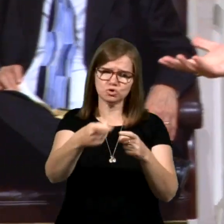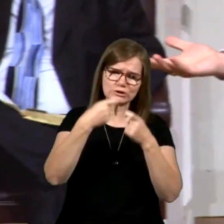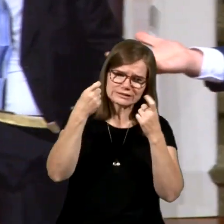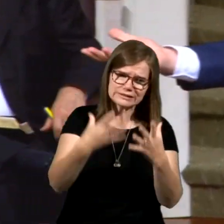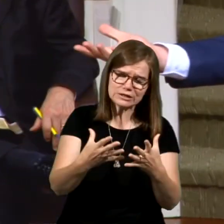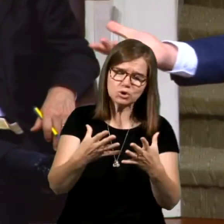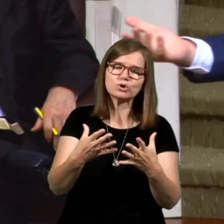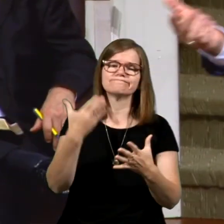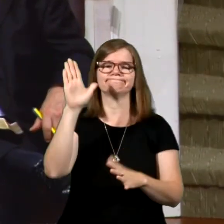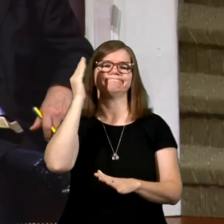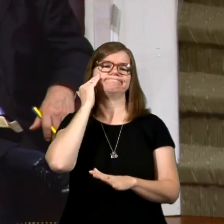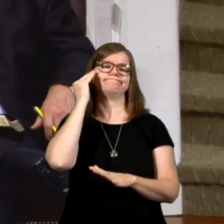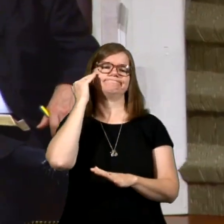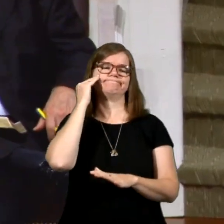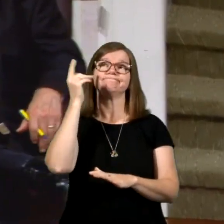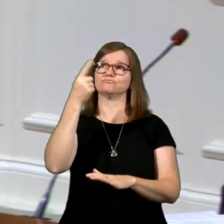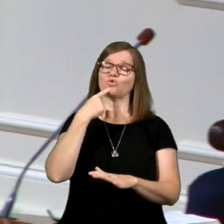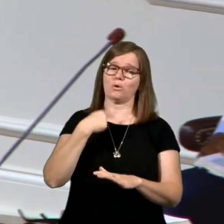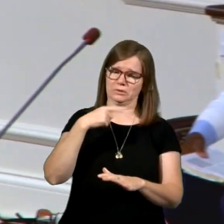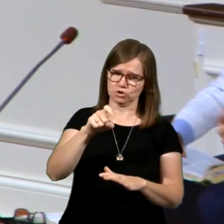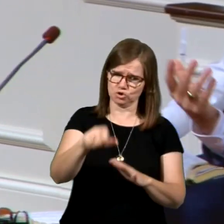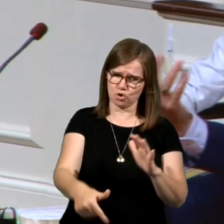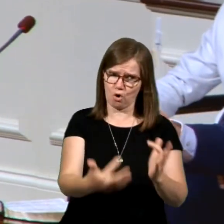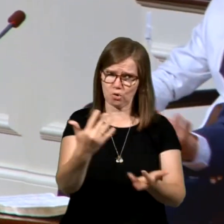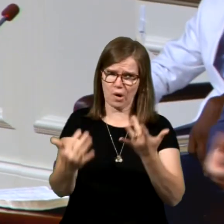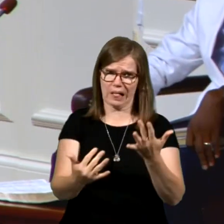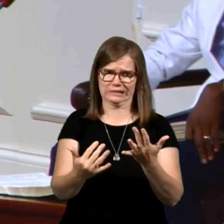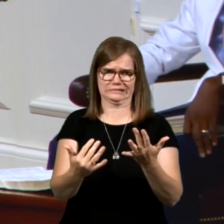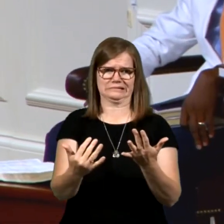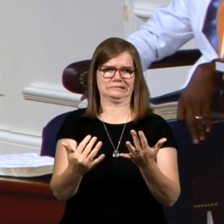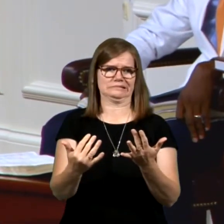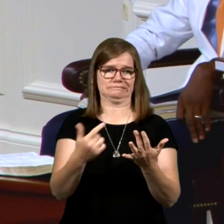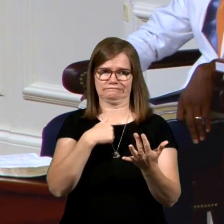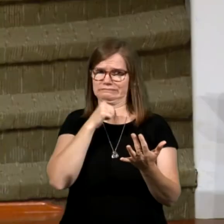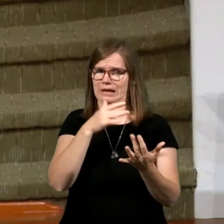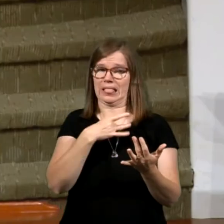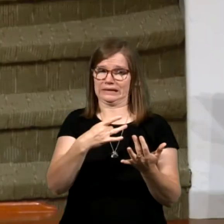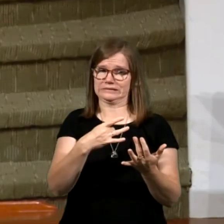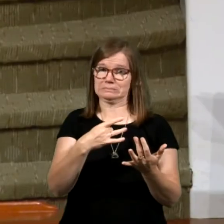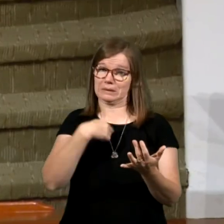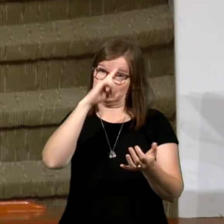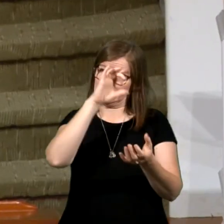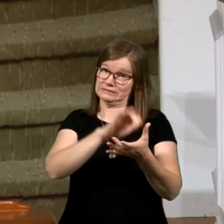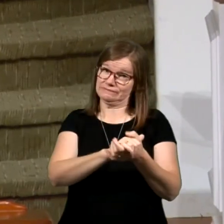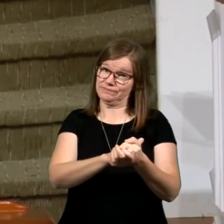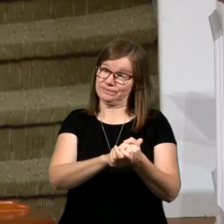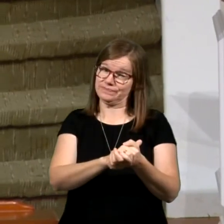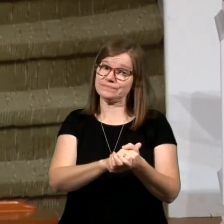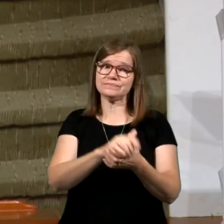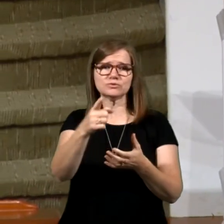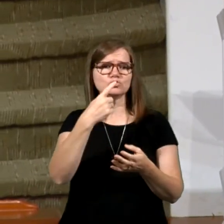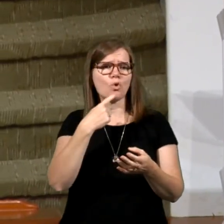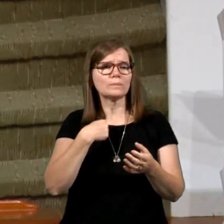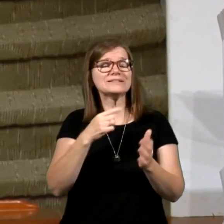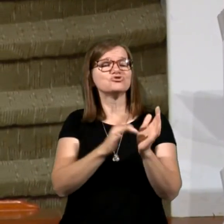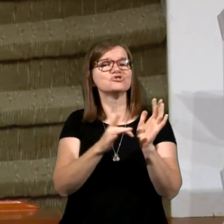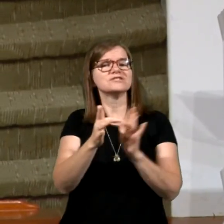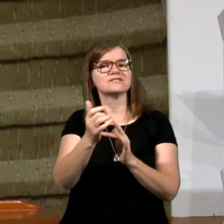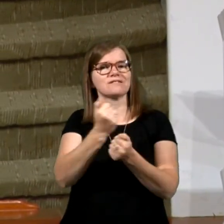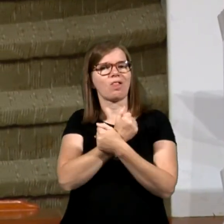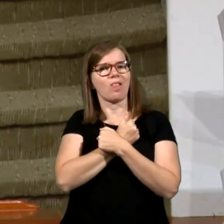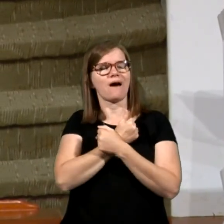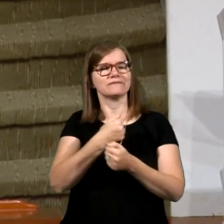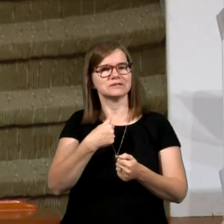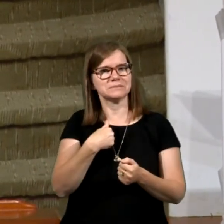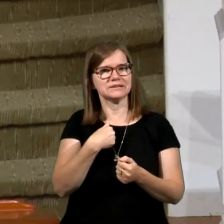I knew that. He told me I deserved to go to hell. I didn't like it, but I believed it. And then he told me that Jesus loved